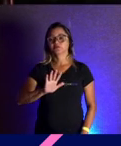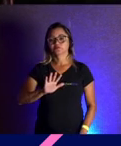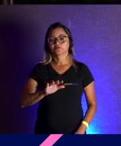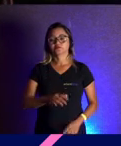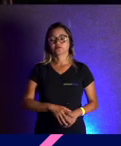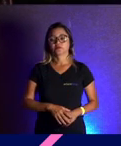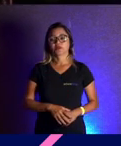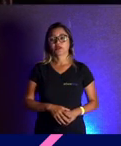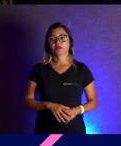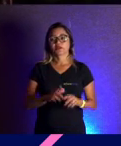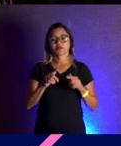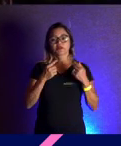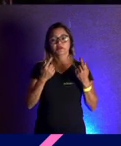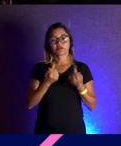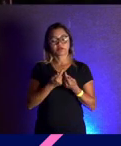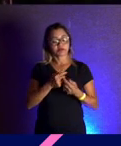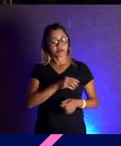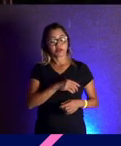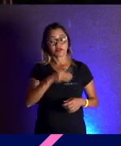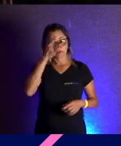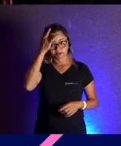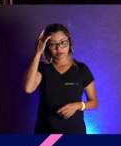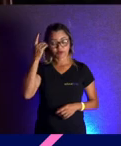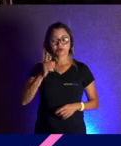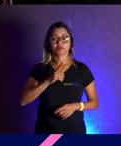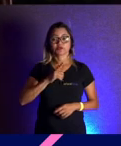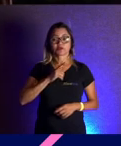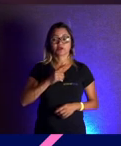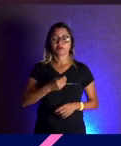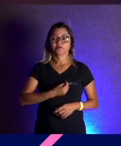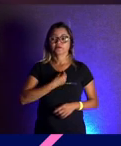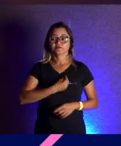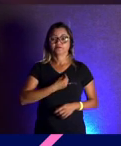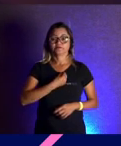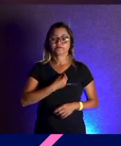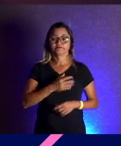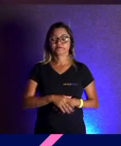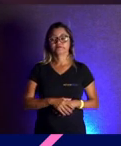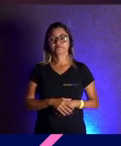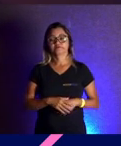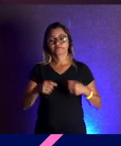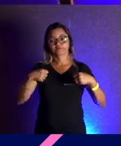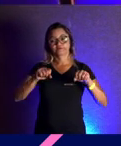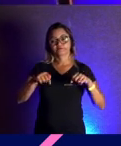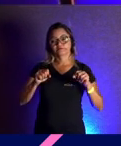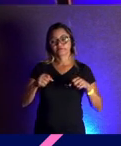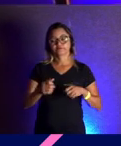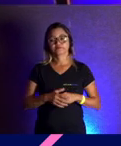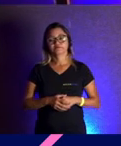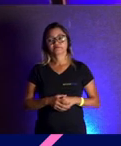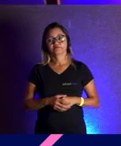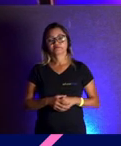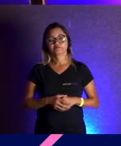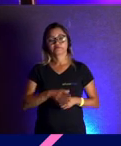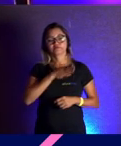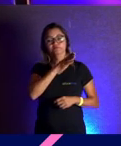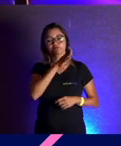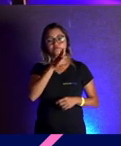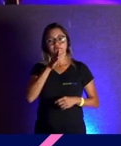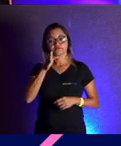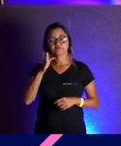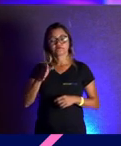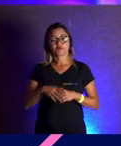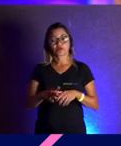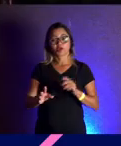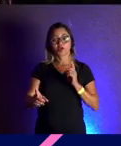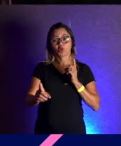those four, the people who were still there, they worked really hard. They went out of their little motorbikes, they documented every case. They took the time, they came back,